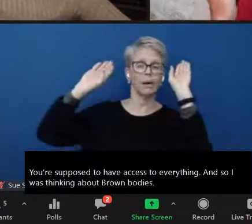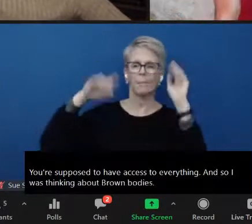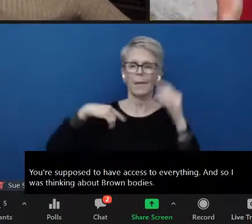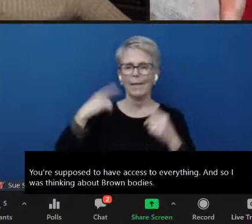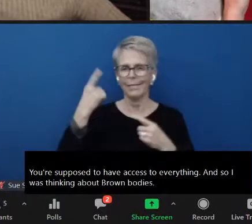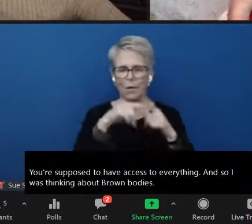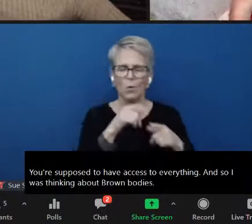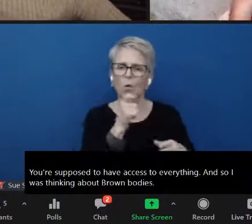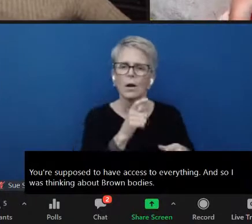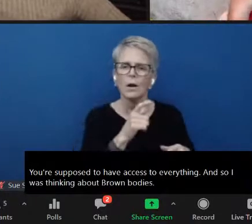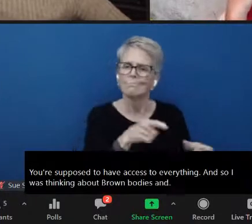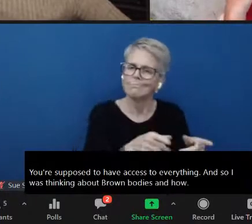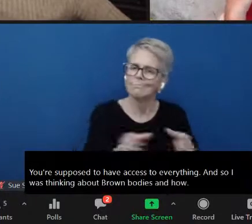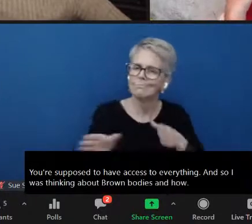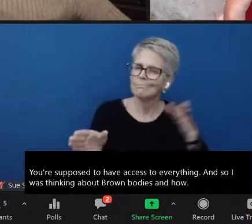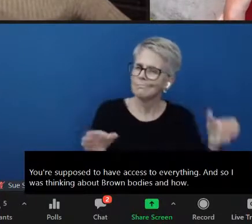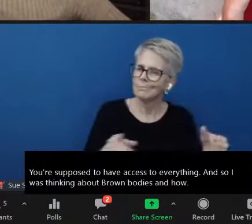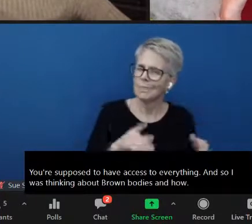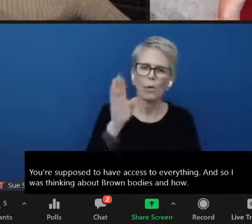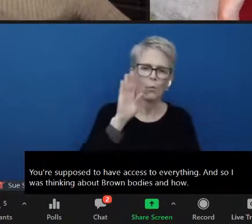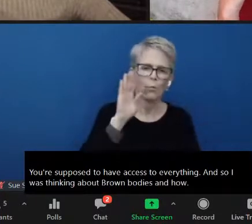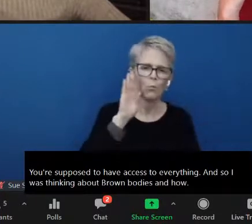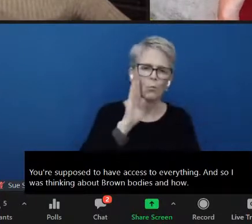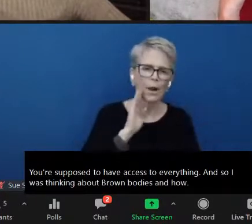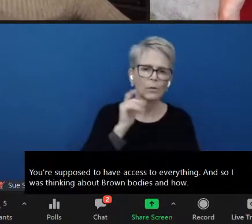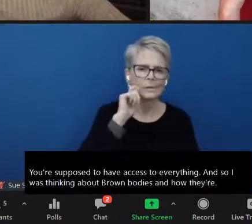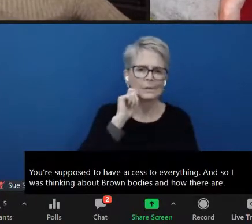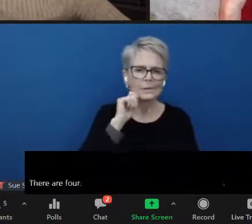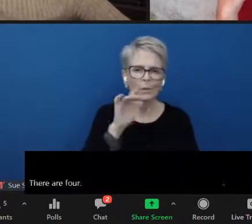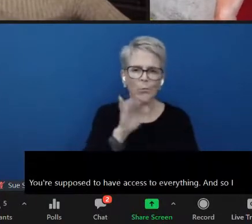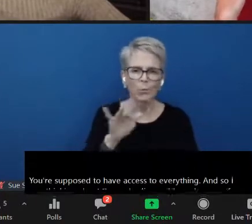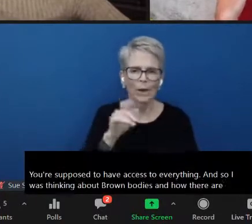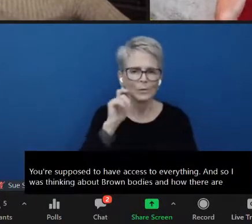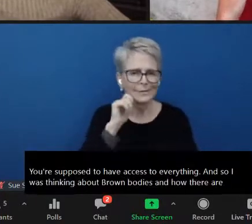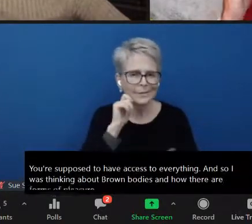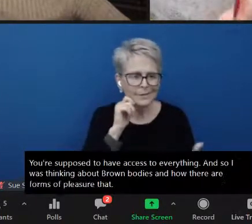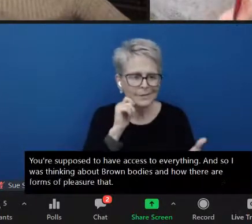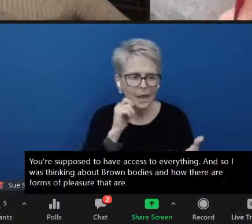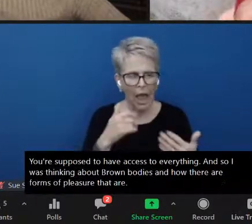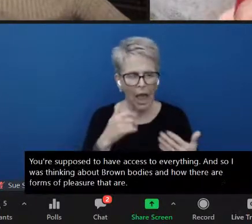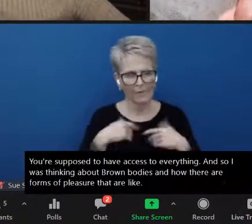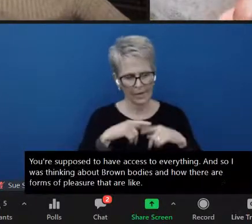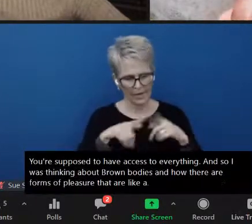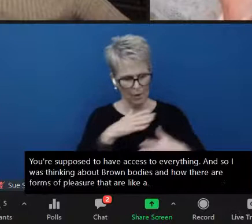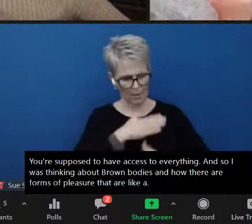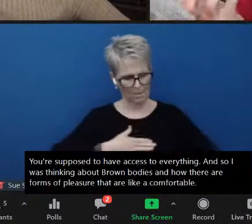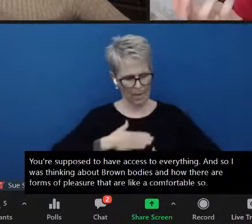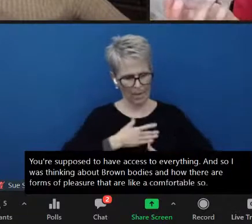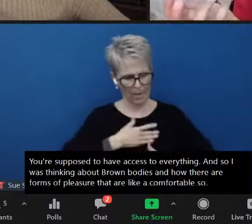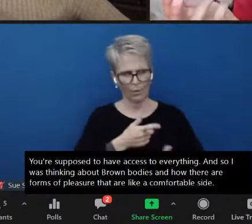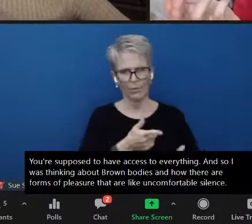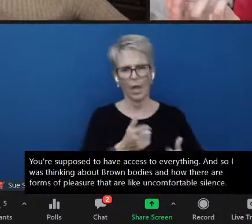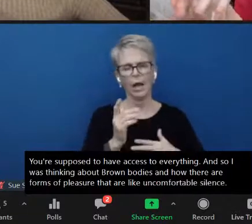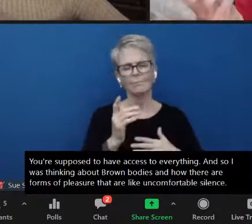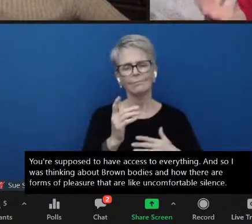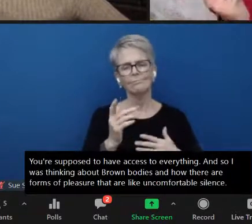bodies and how there are forms of pleasure that are like a comfortable